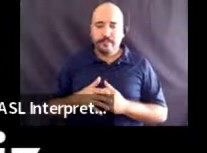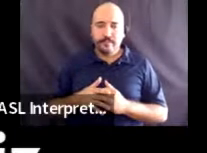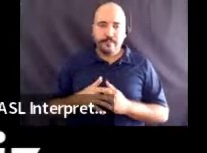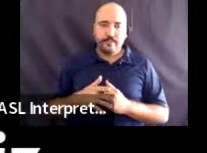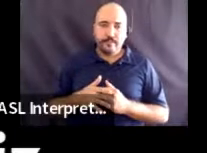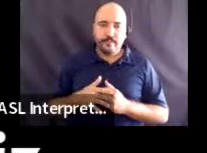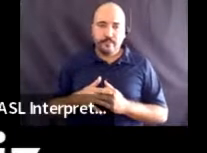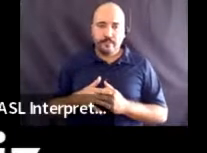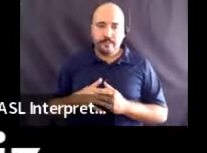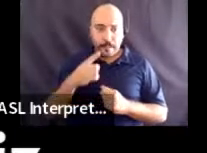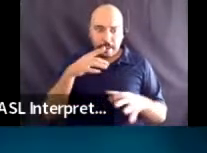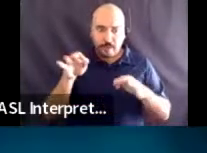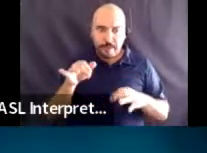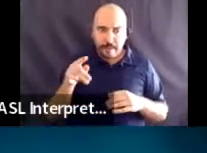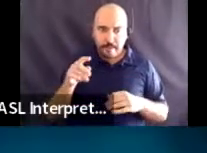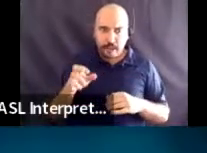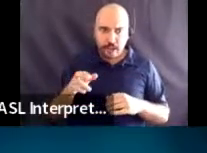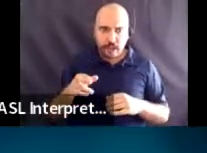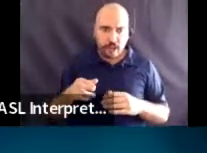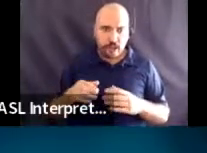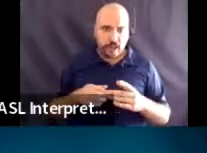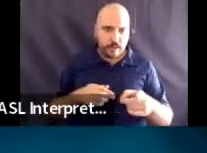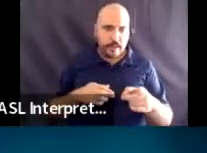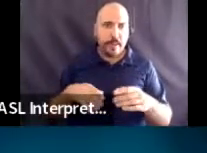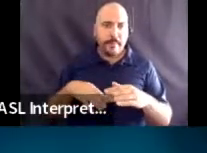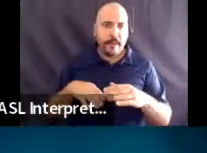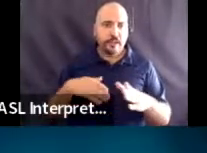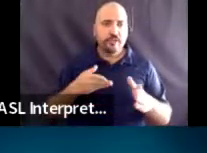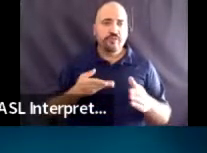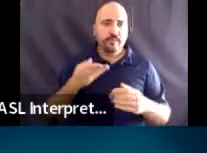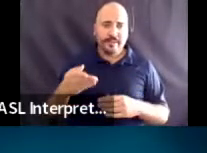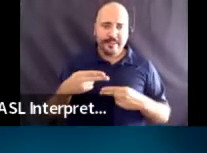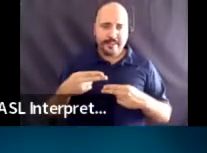can you describe this, Peter? Sorry. Basic recommendation slide.